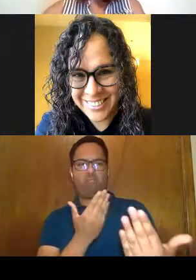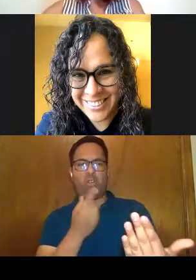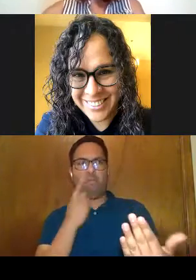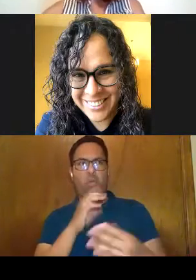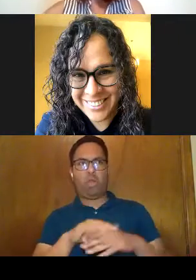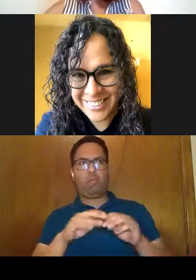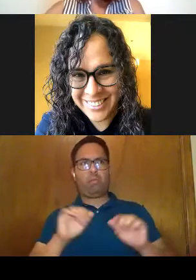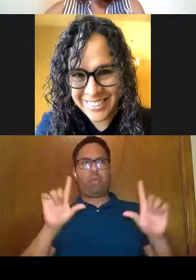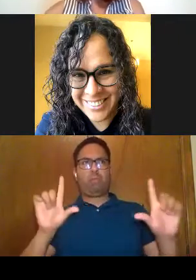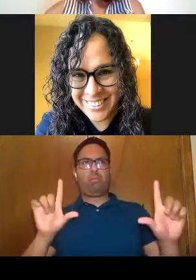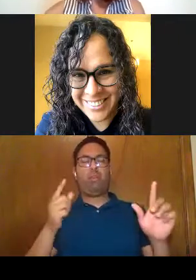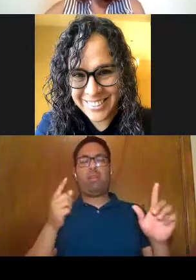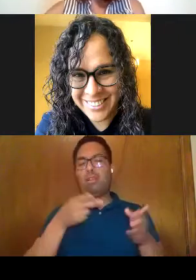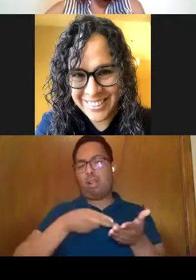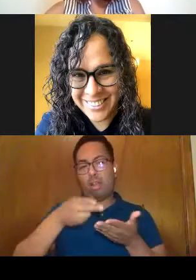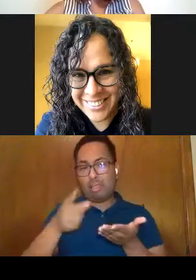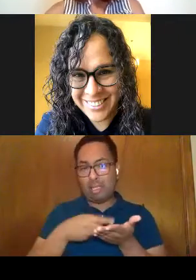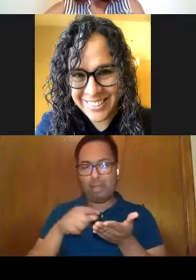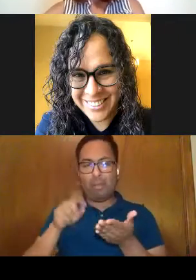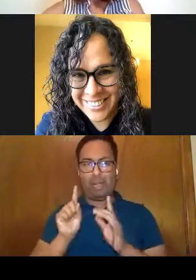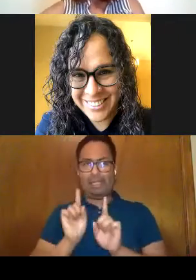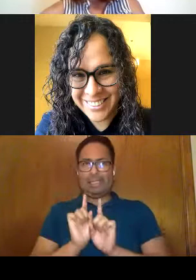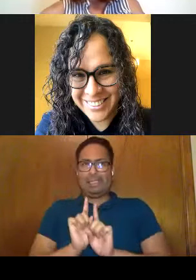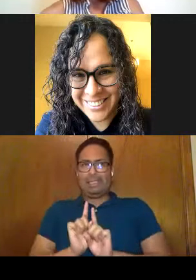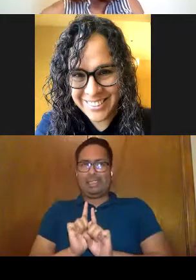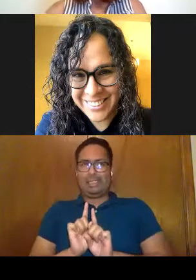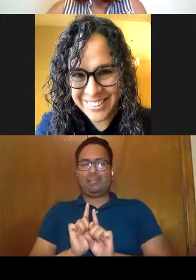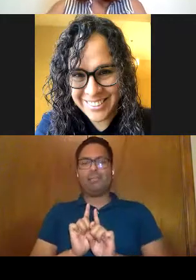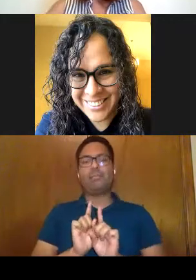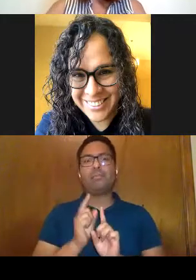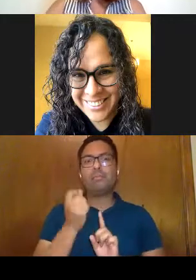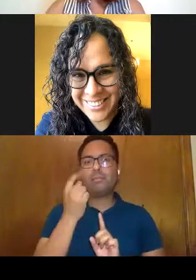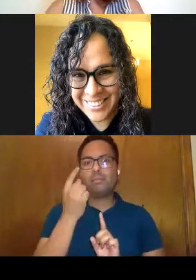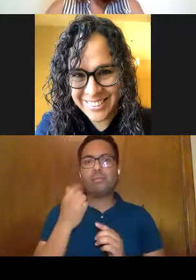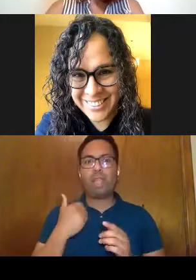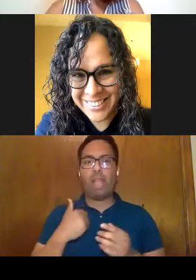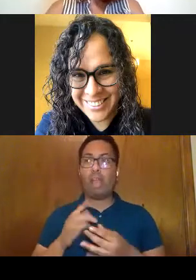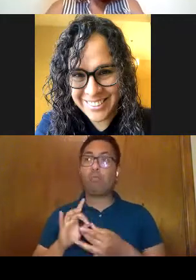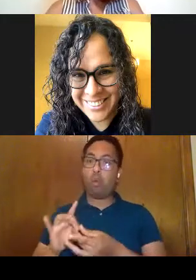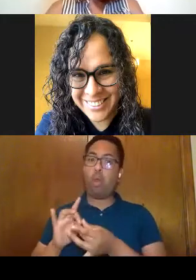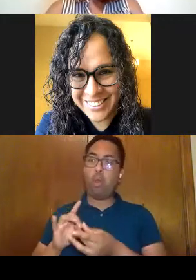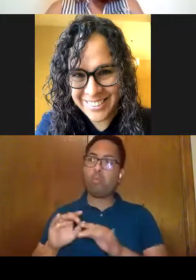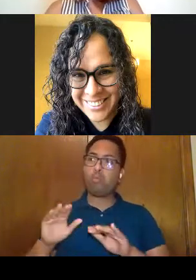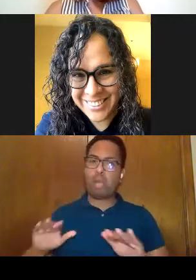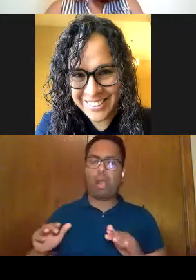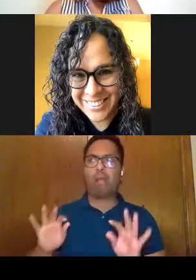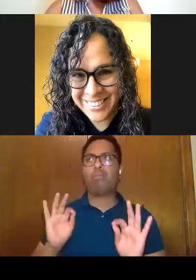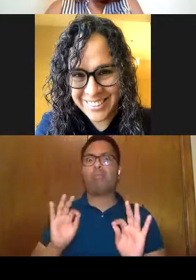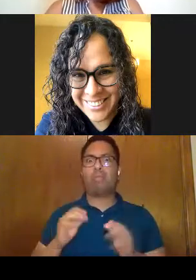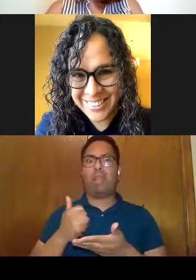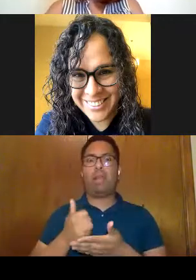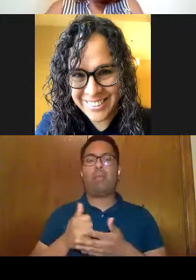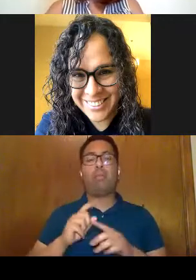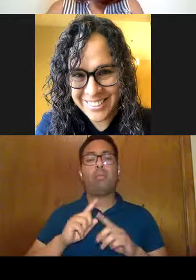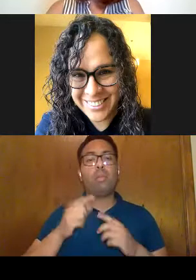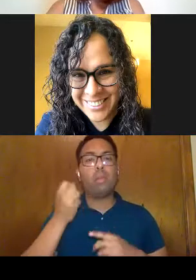smush together. Now, if you've got a cooperative child, being on the lap can be very helpful. But sometimes they're a little bit